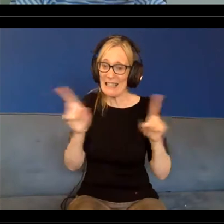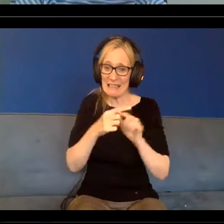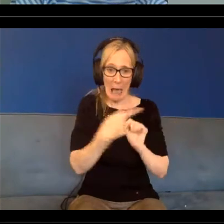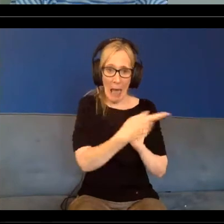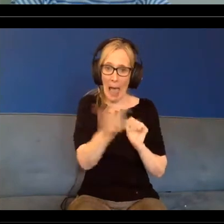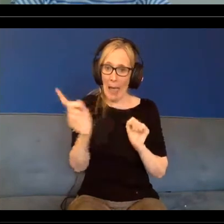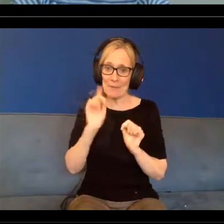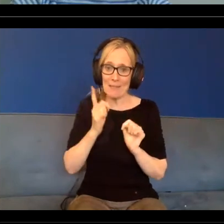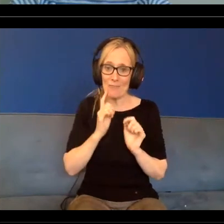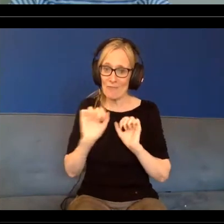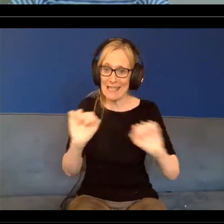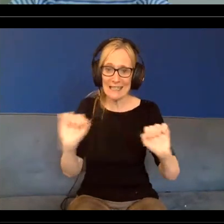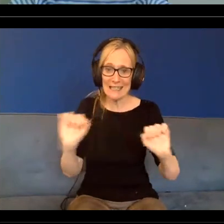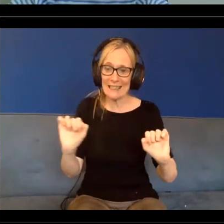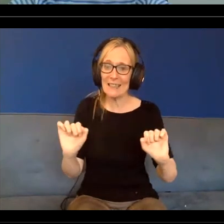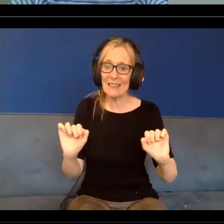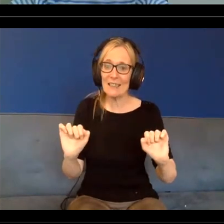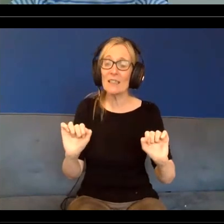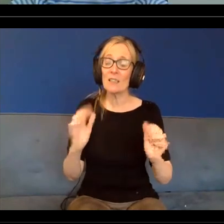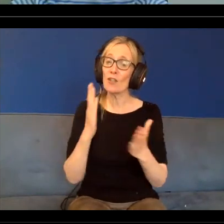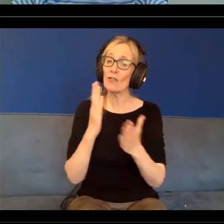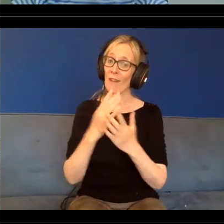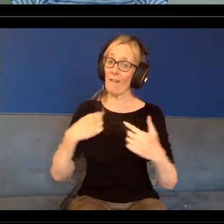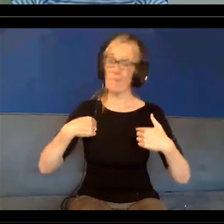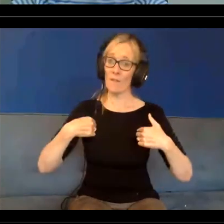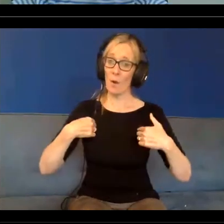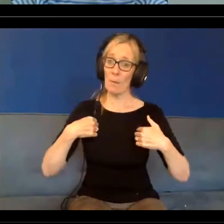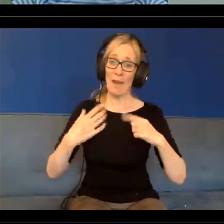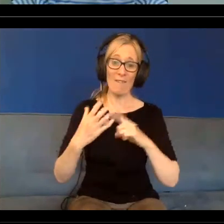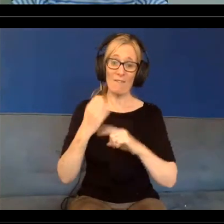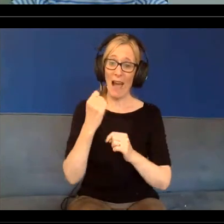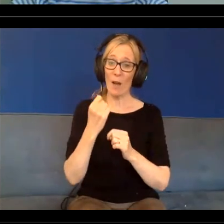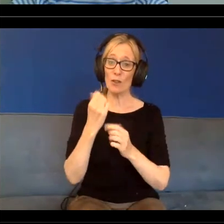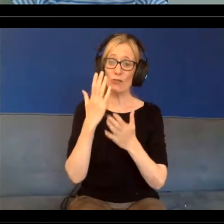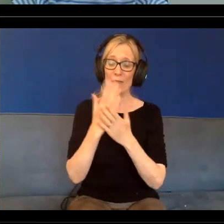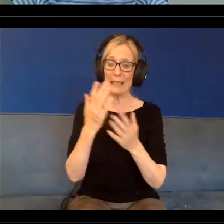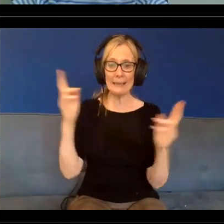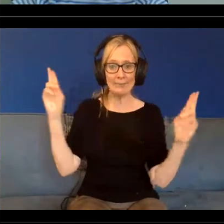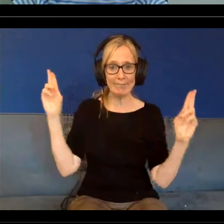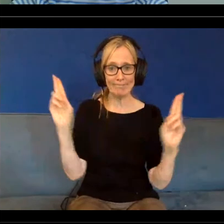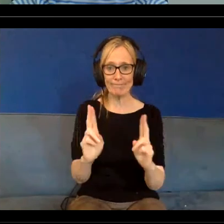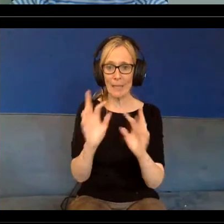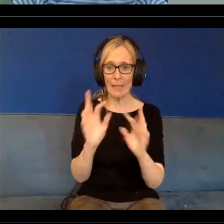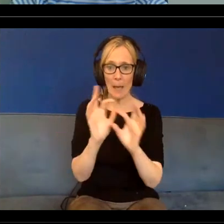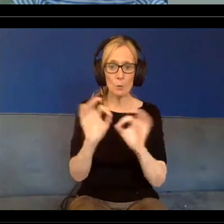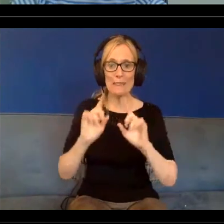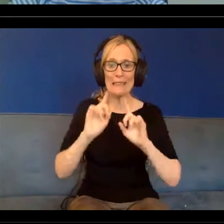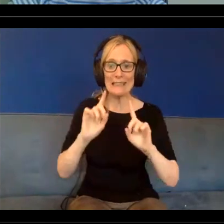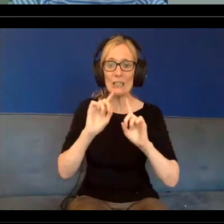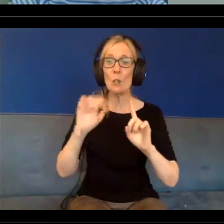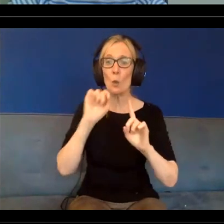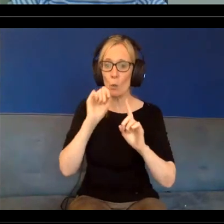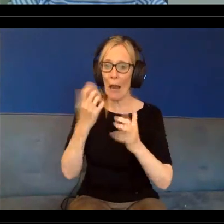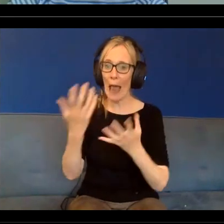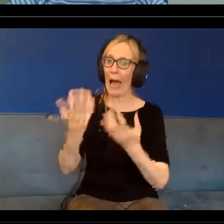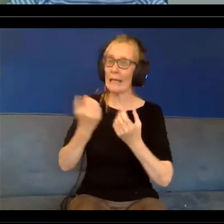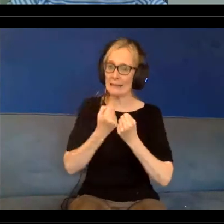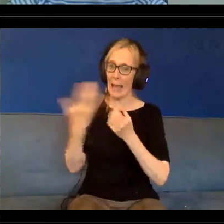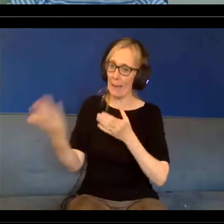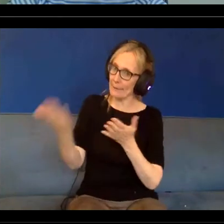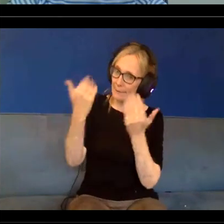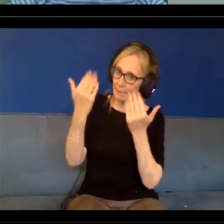And I have found that there is not enough music teachers taking on the opportunity to teach young